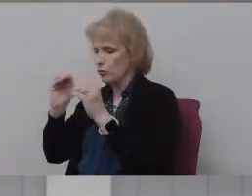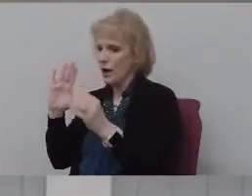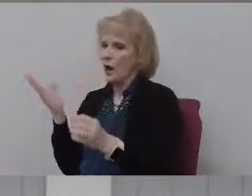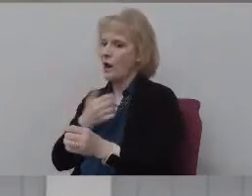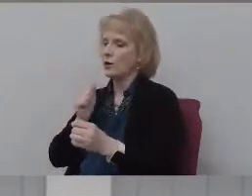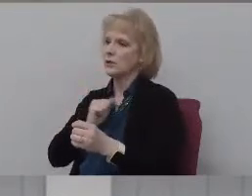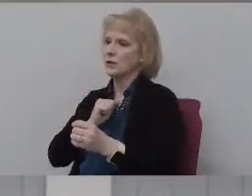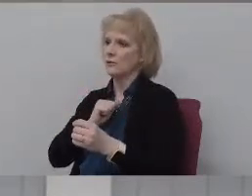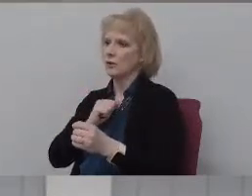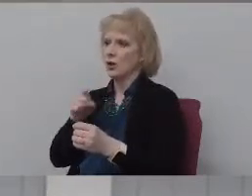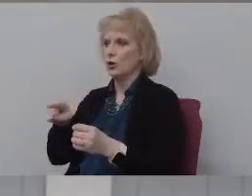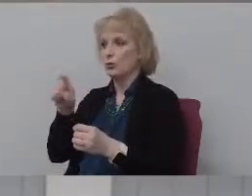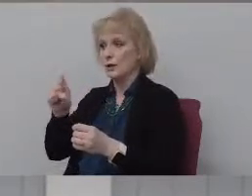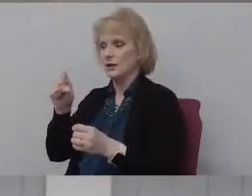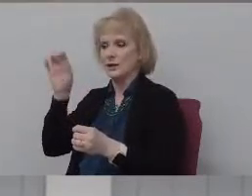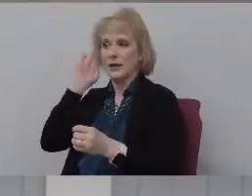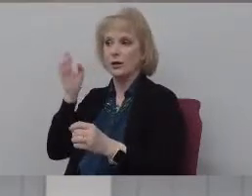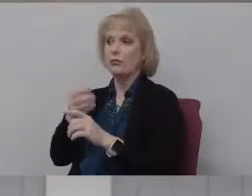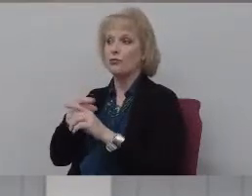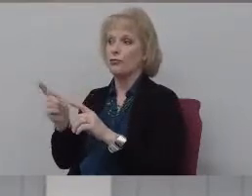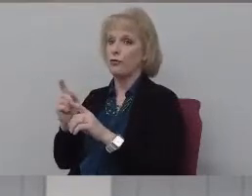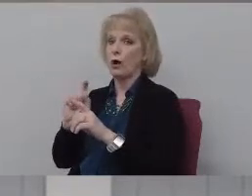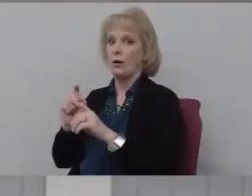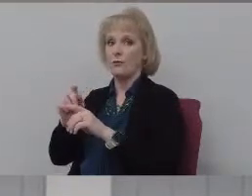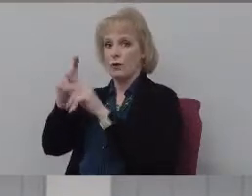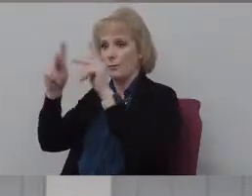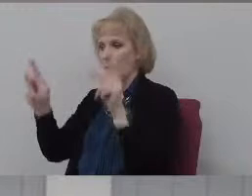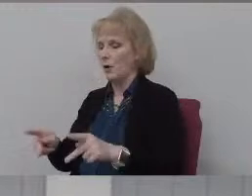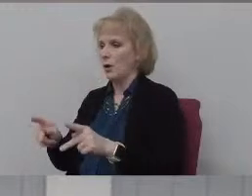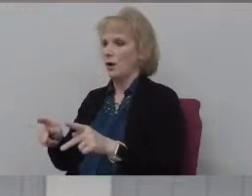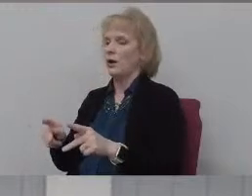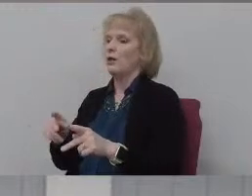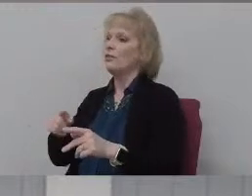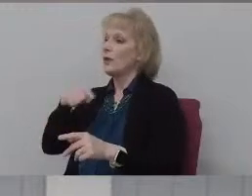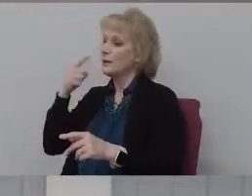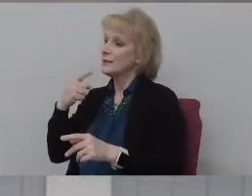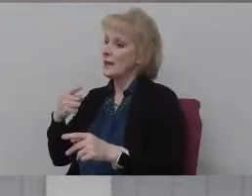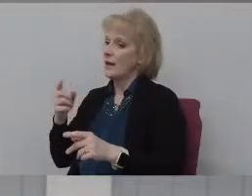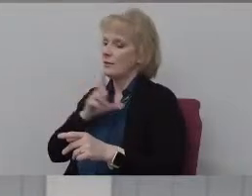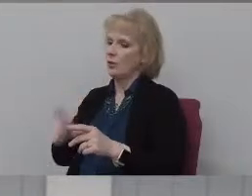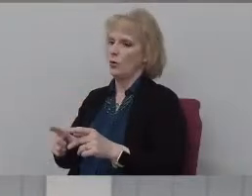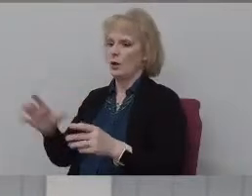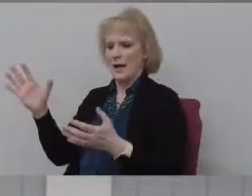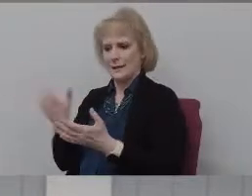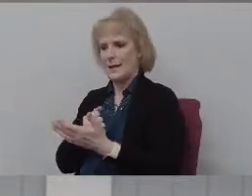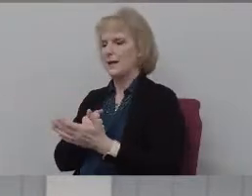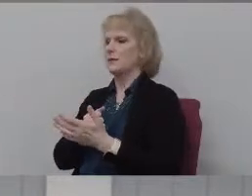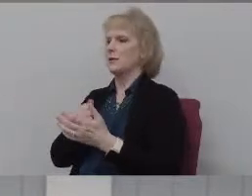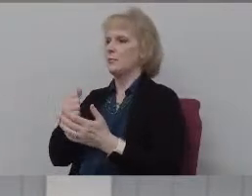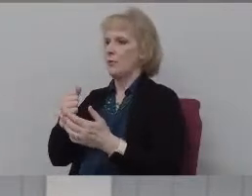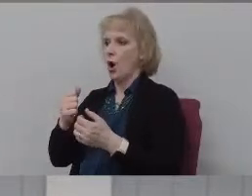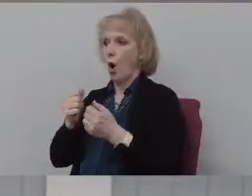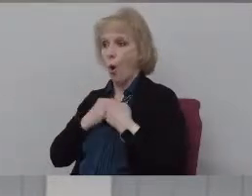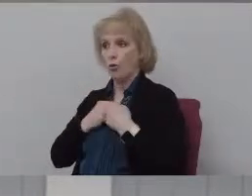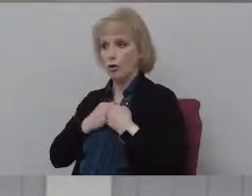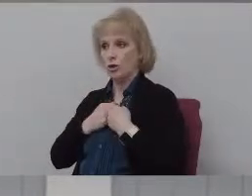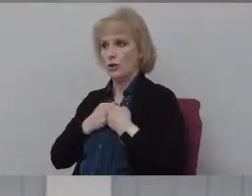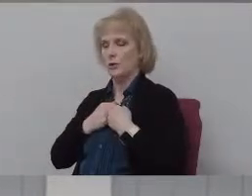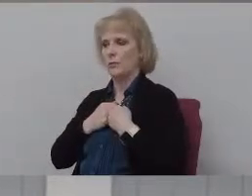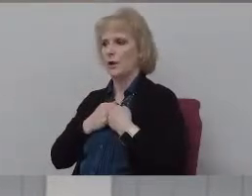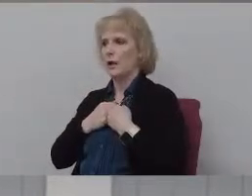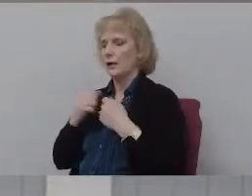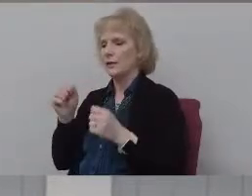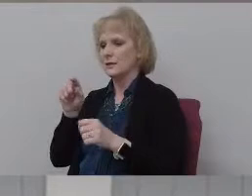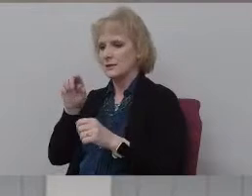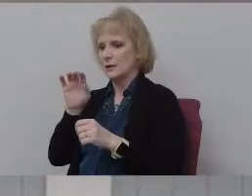ourselves. You need to hear from the pulpit, thus saith the Lord, take some ownership here. I mean, consider that you're responsible for this